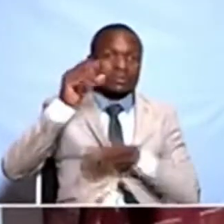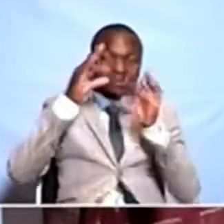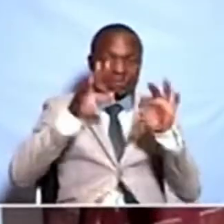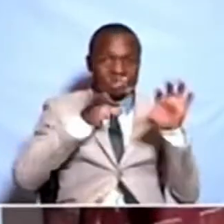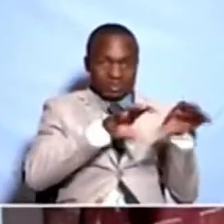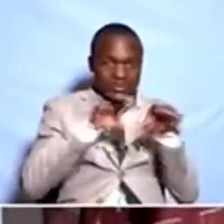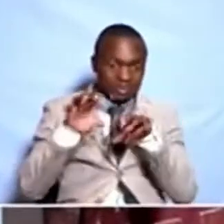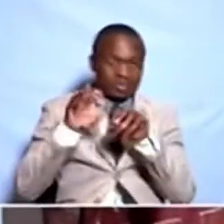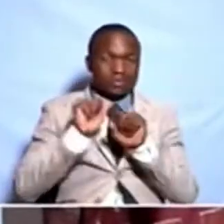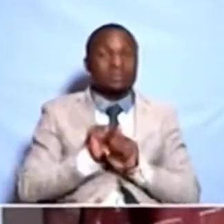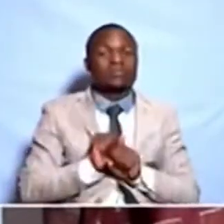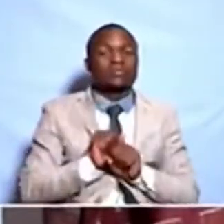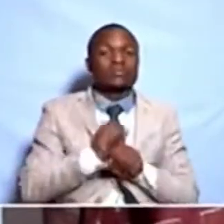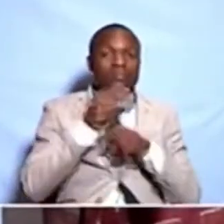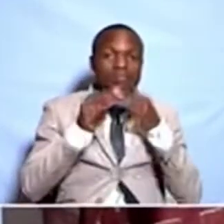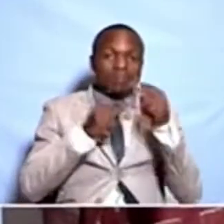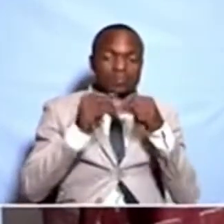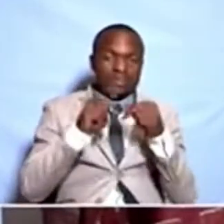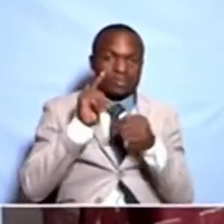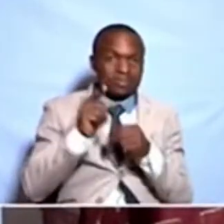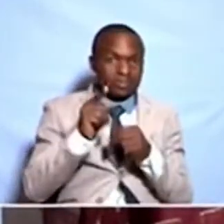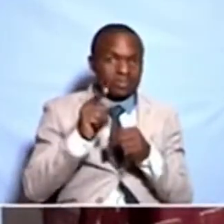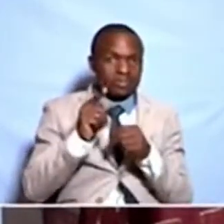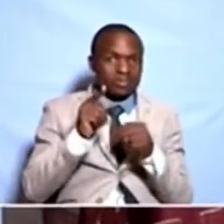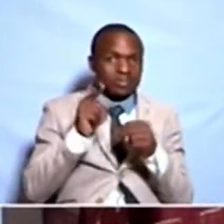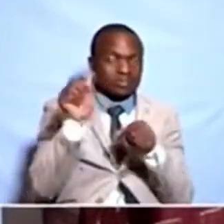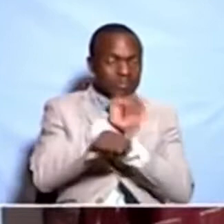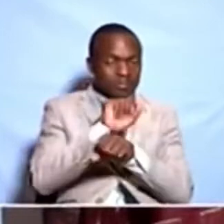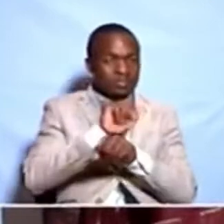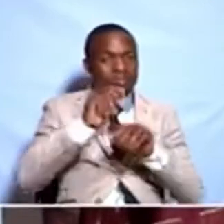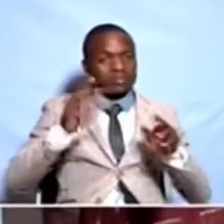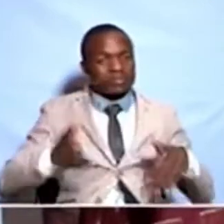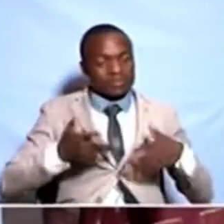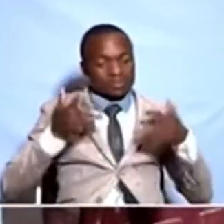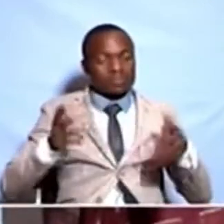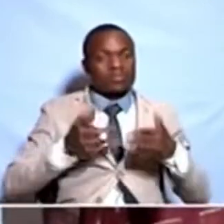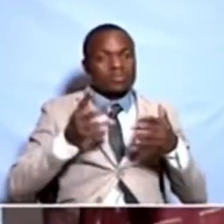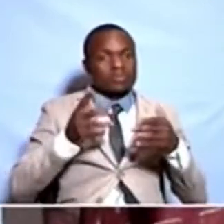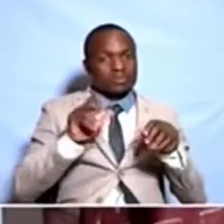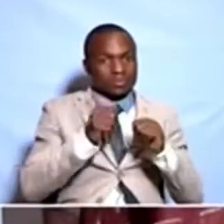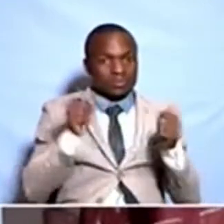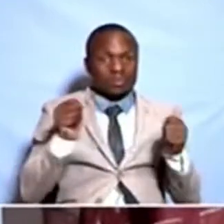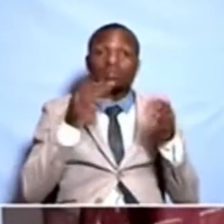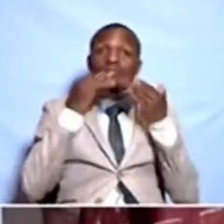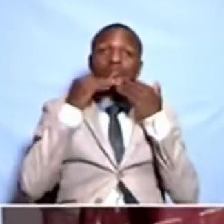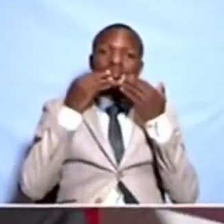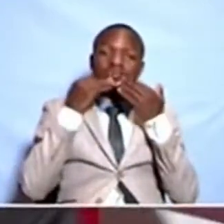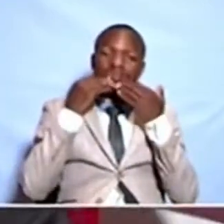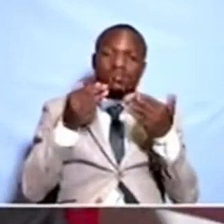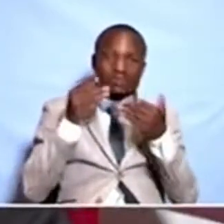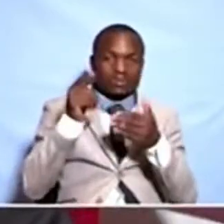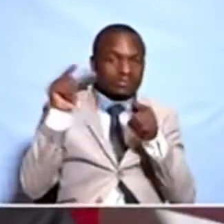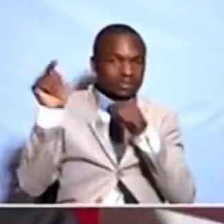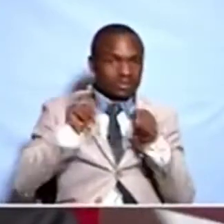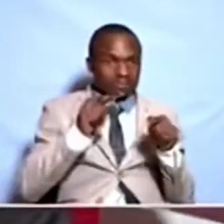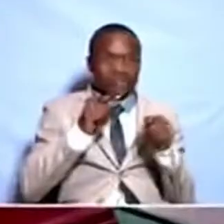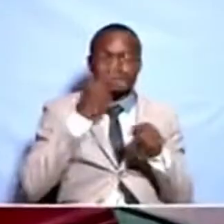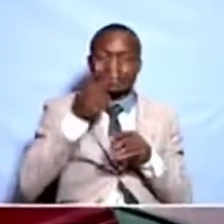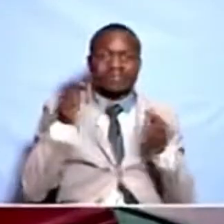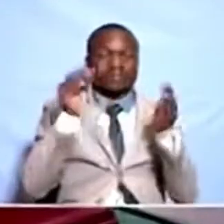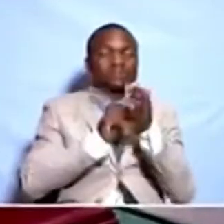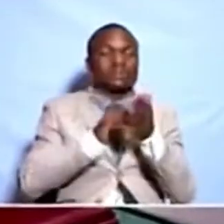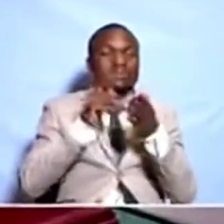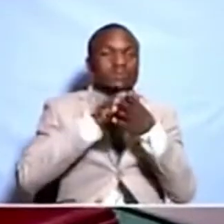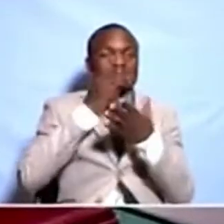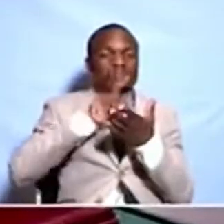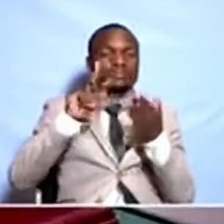that, then you drive happily and safely on these roads. I'd like to thank you for coming. Sure. I hope to see you again next week. Thanks